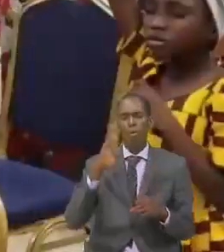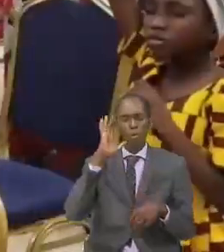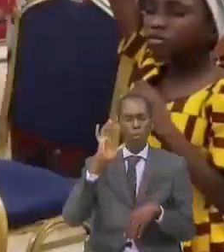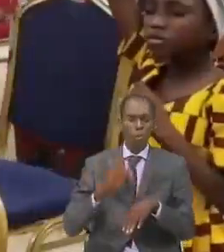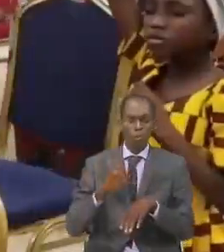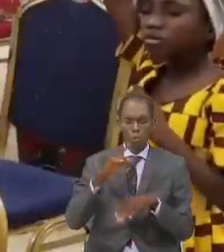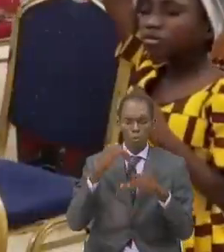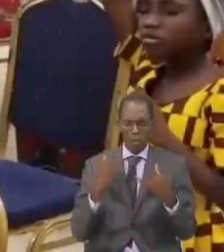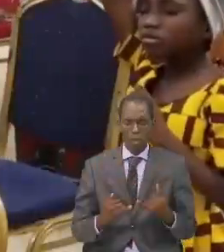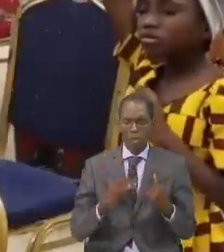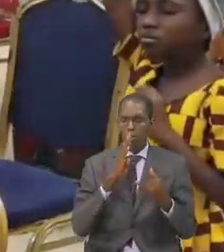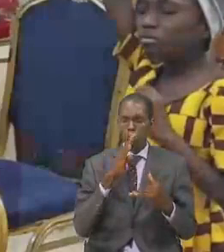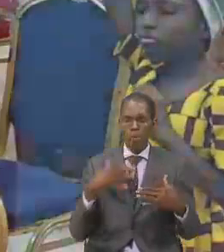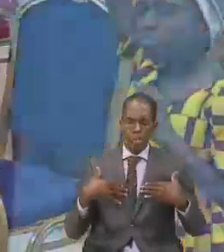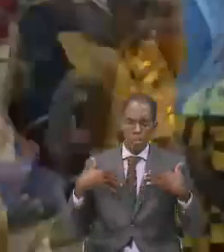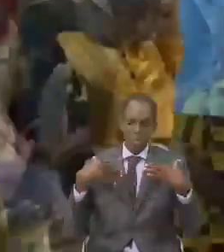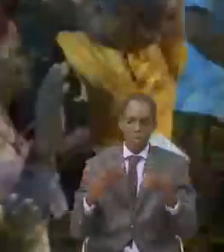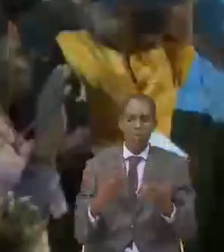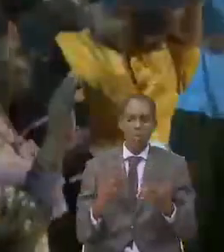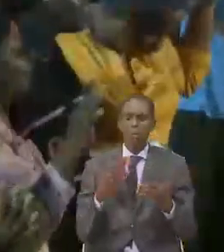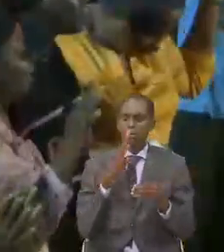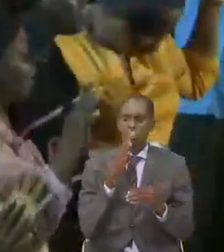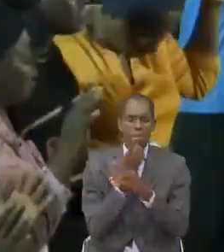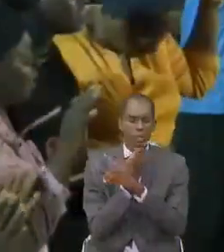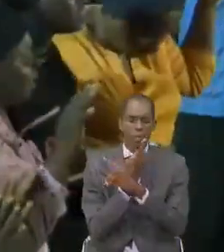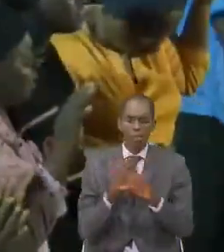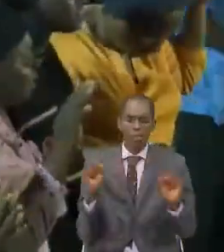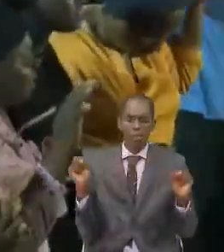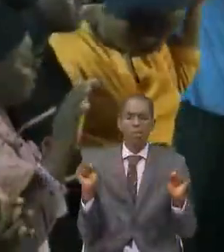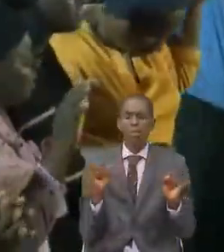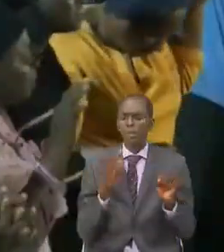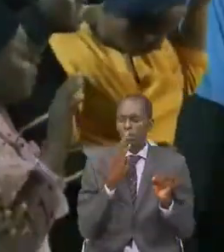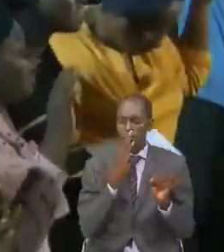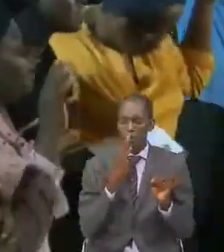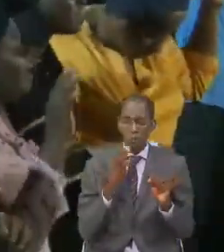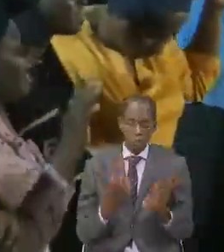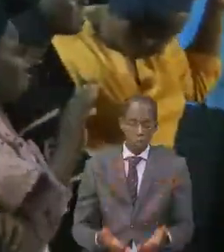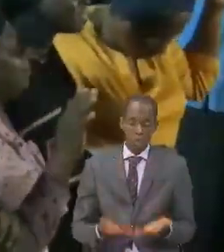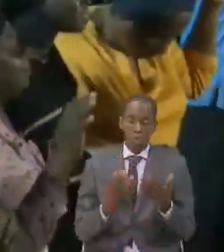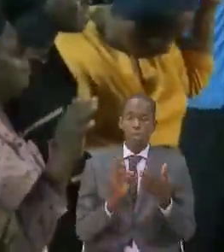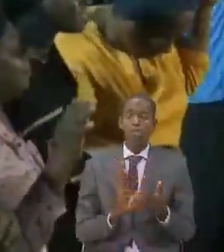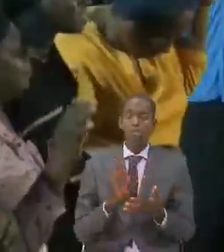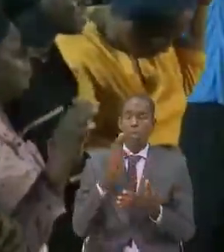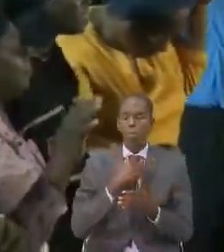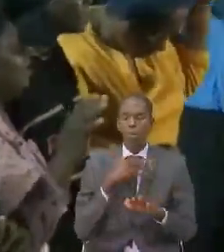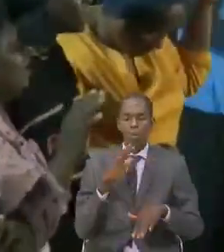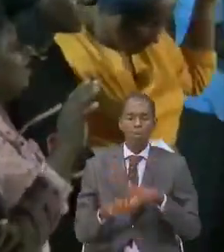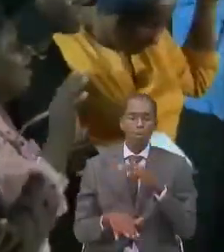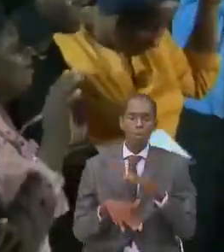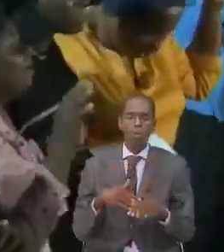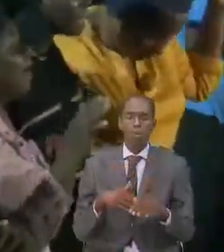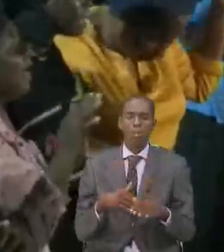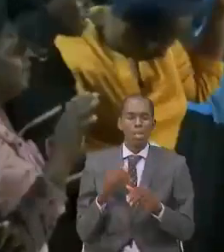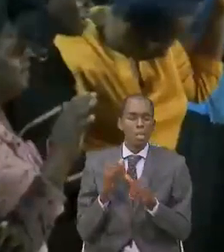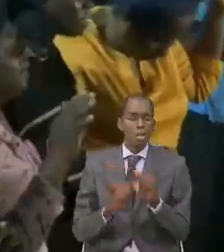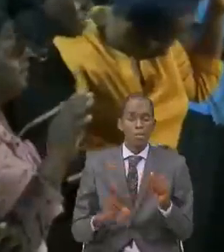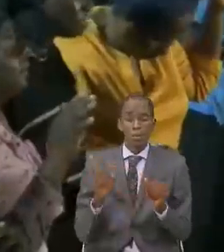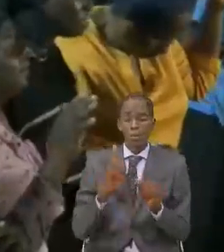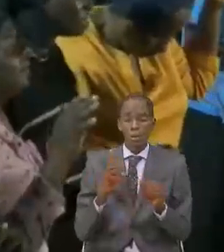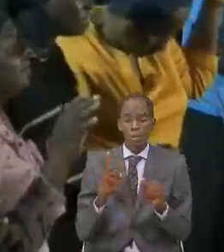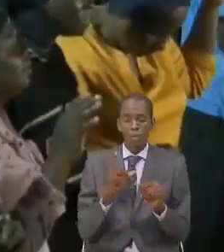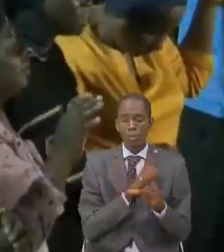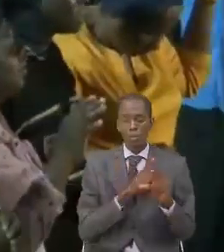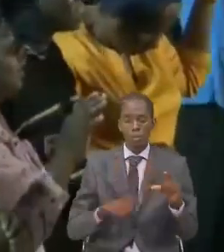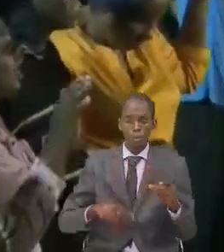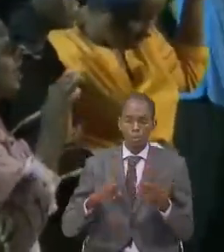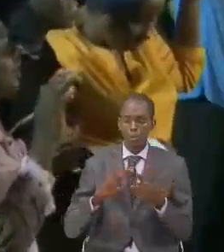pray the power of God will touch you right now. Be healed. Be delivered. Rise up